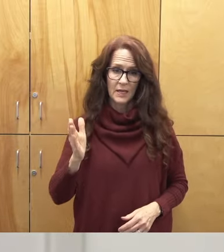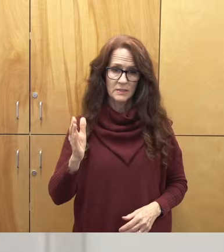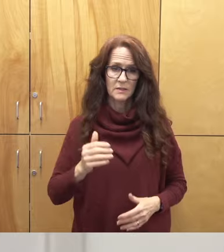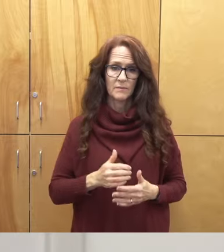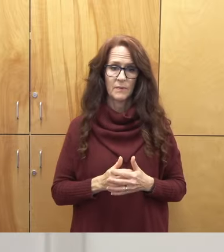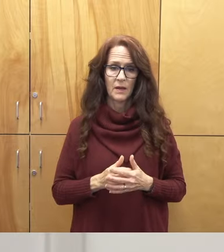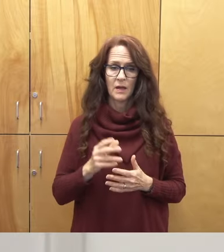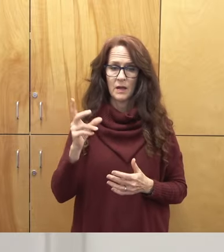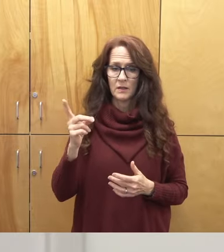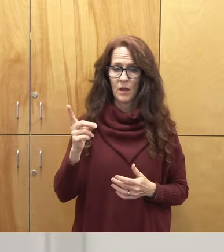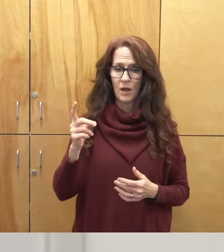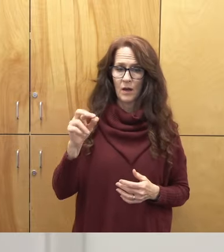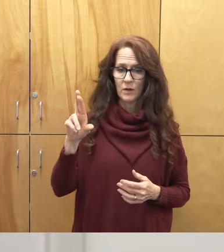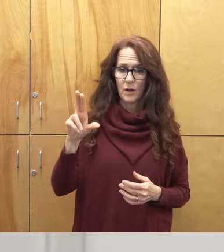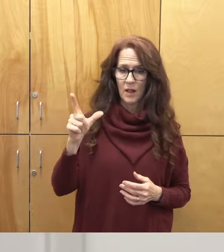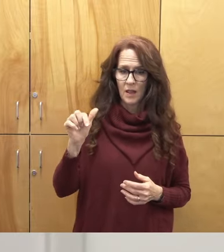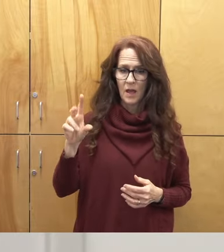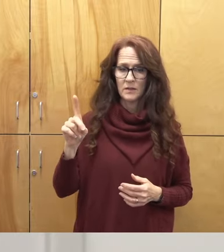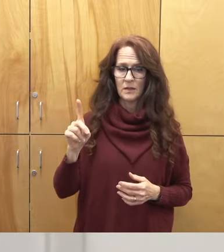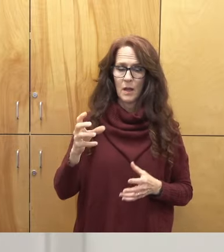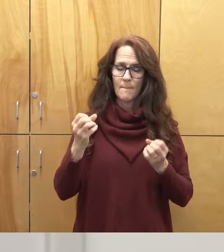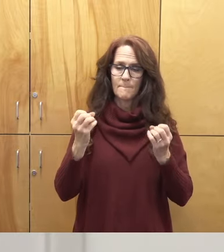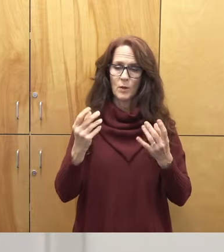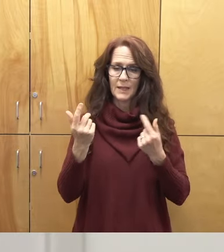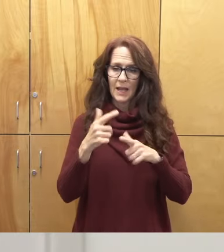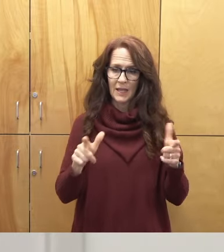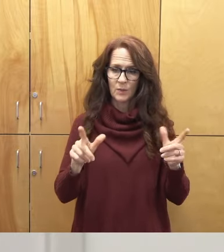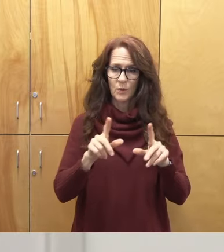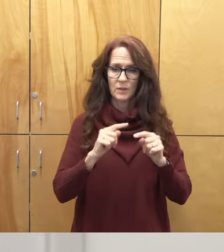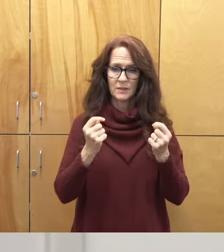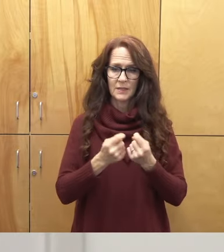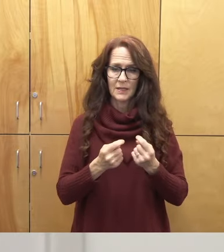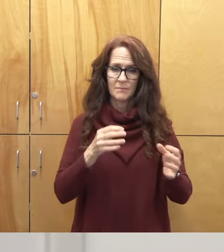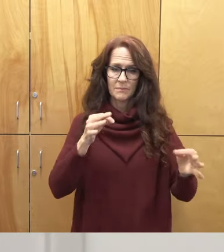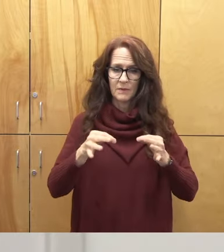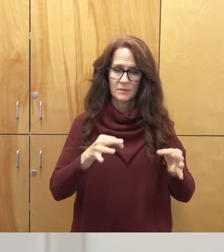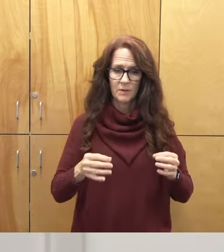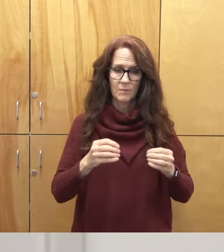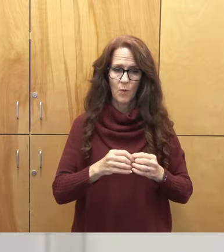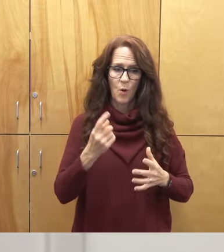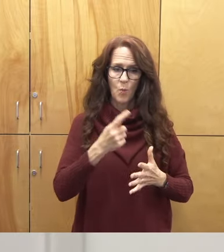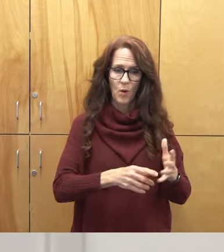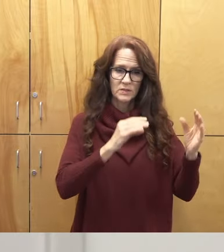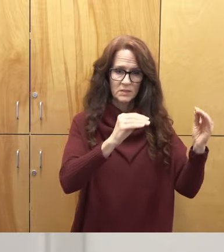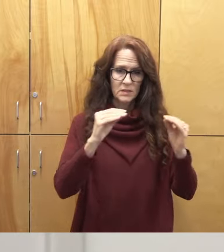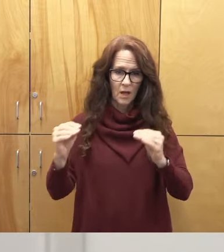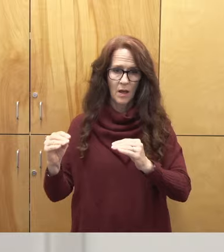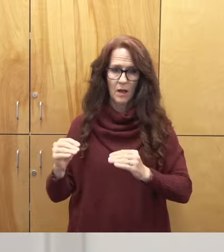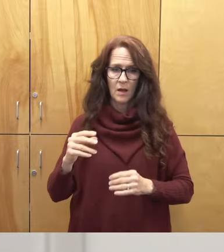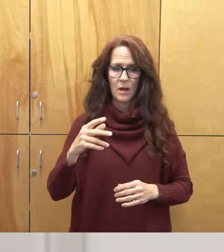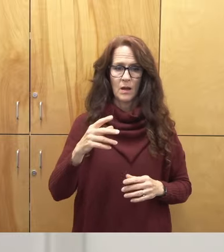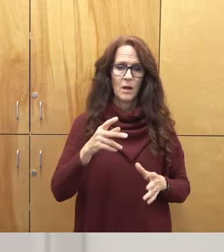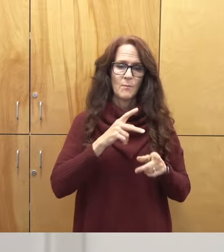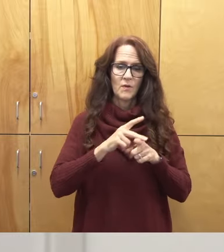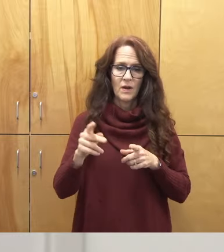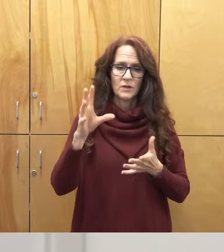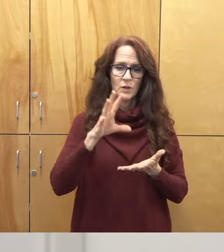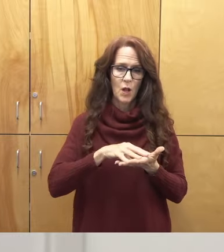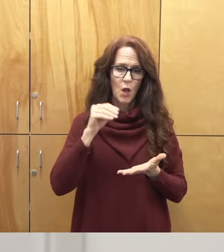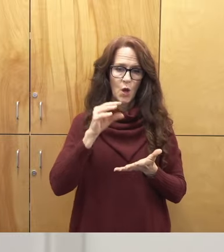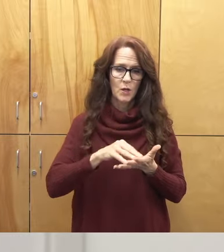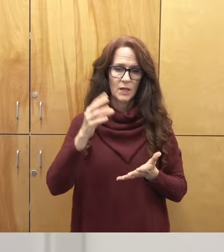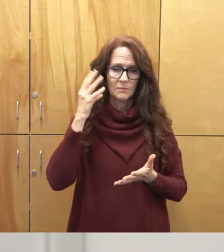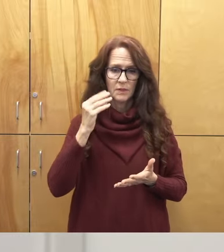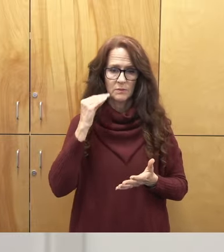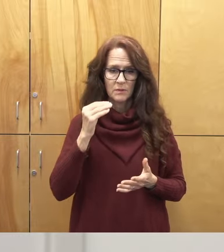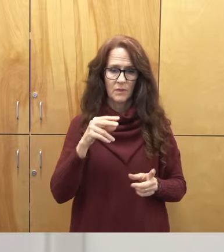by Dr. Lund and the multilingual office team that tells you more about what is taught in the professional learning experiences, the